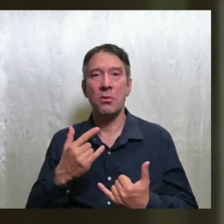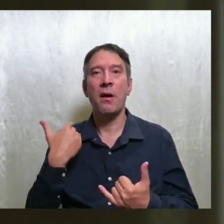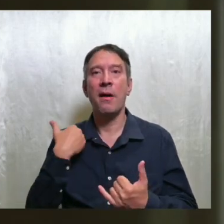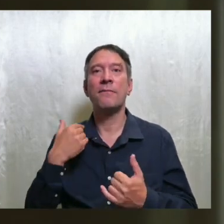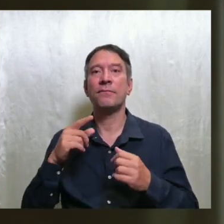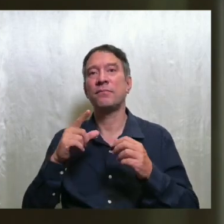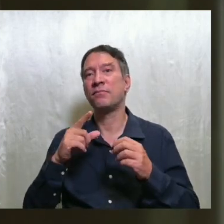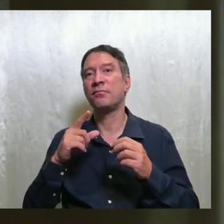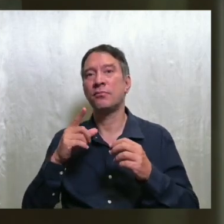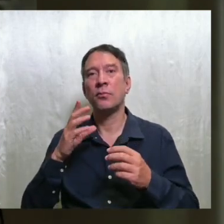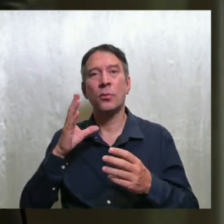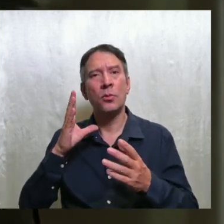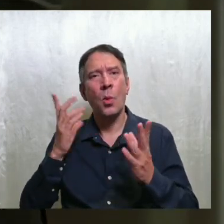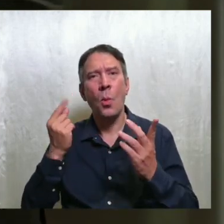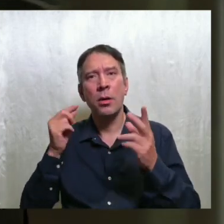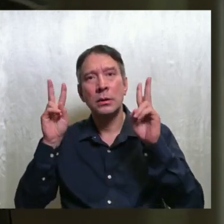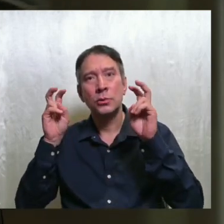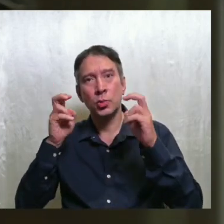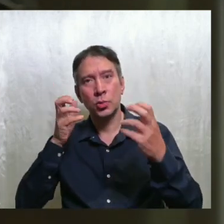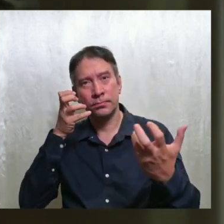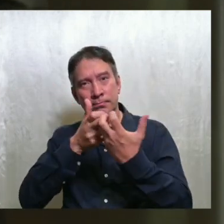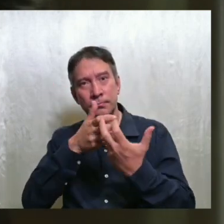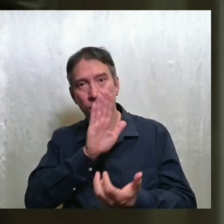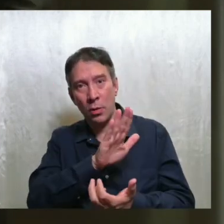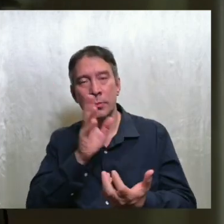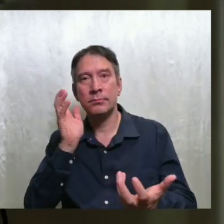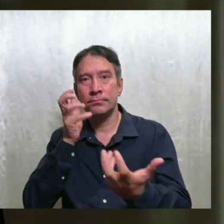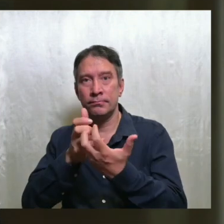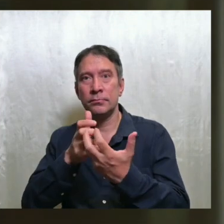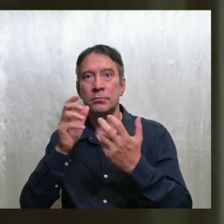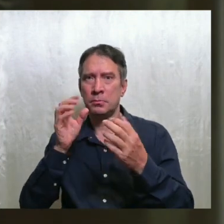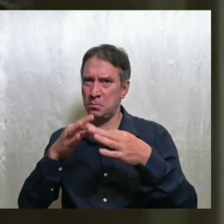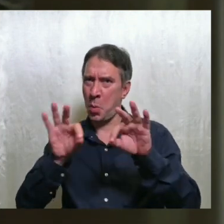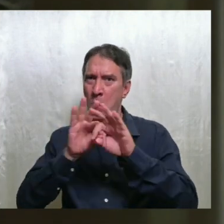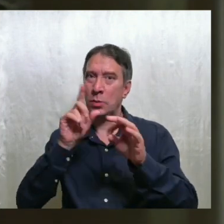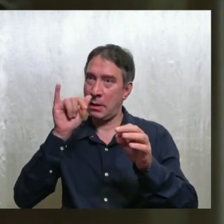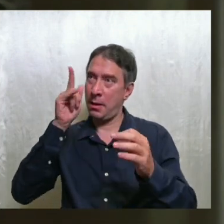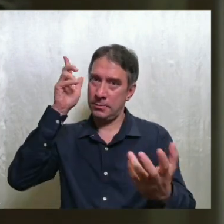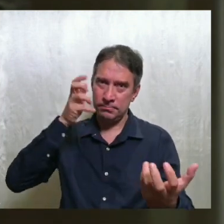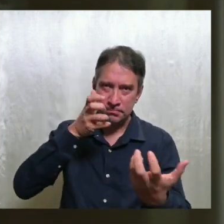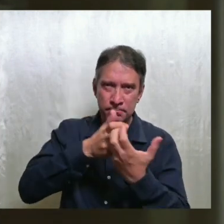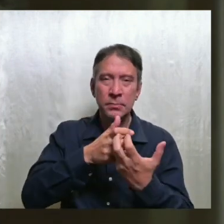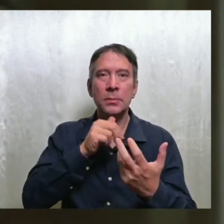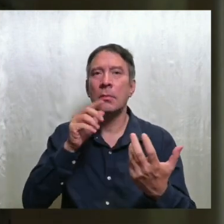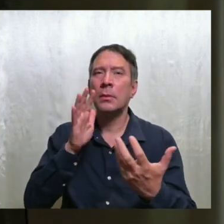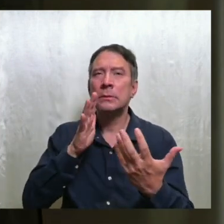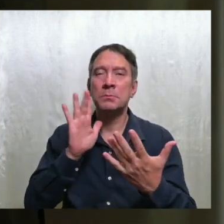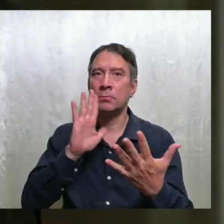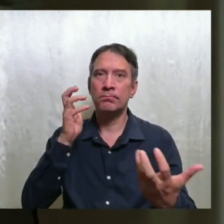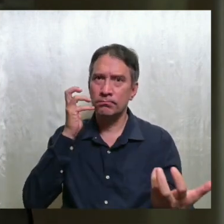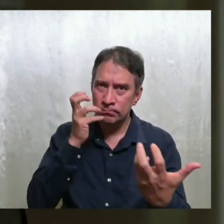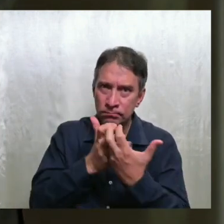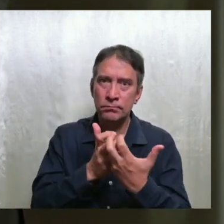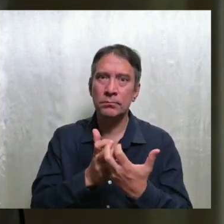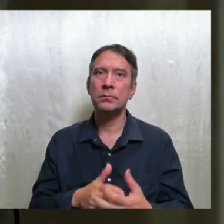two tools, Chigo and Codavory, which is what I'm going to present in the next half of my talk.